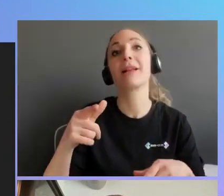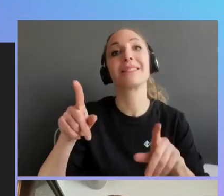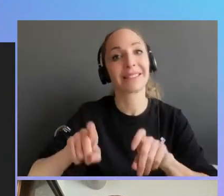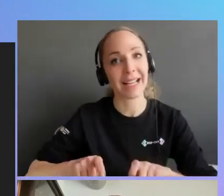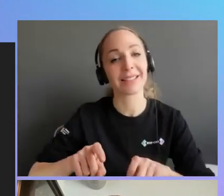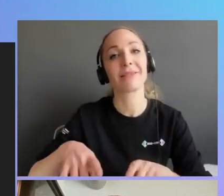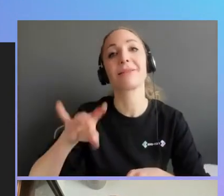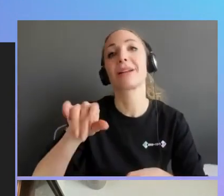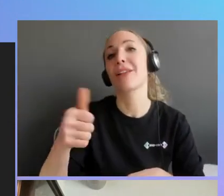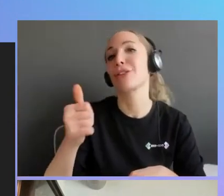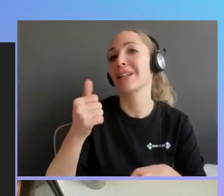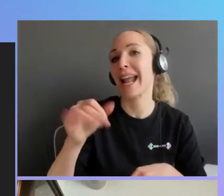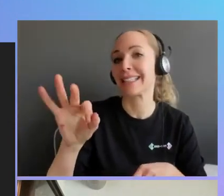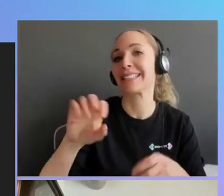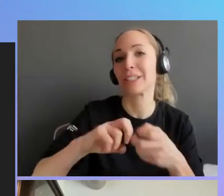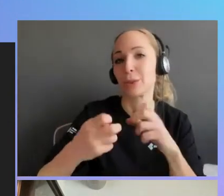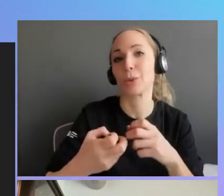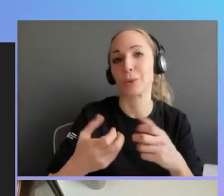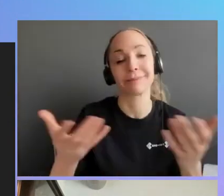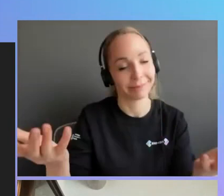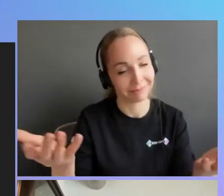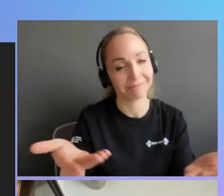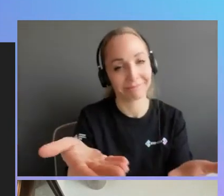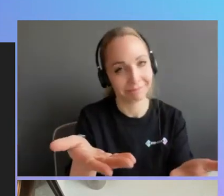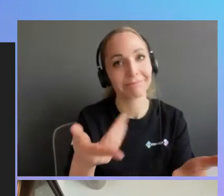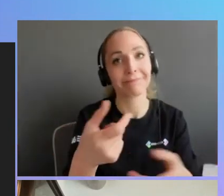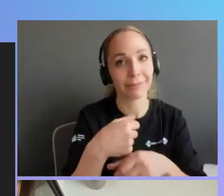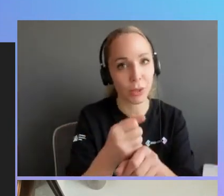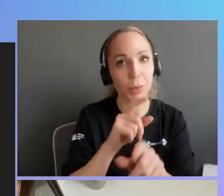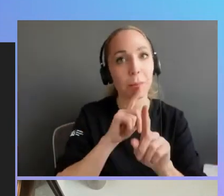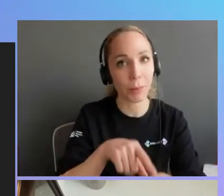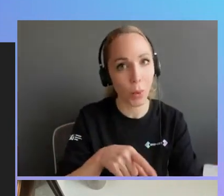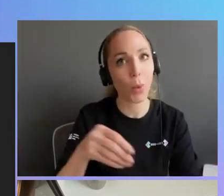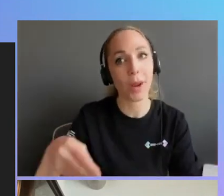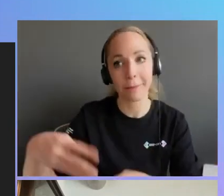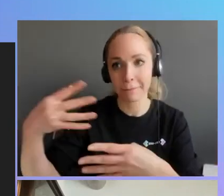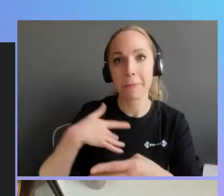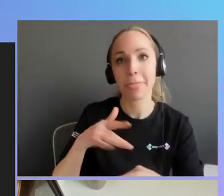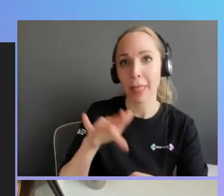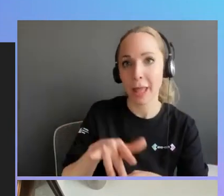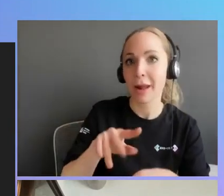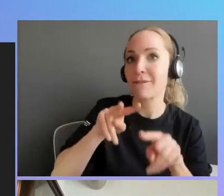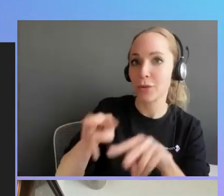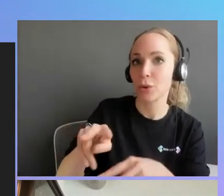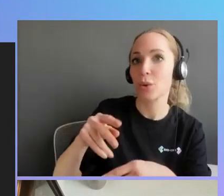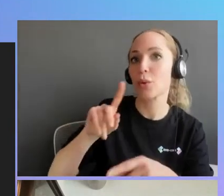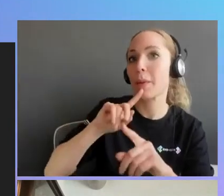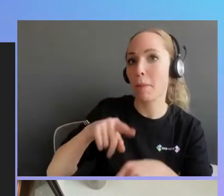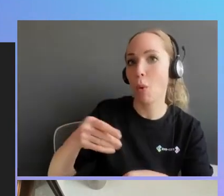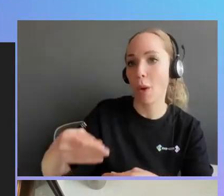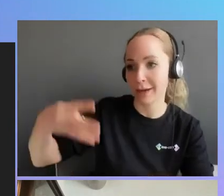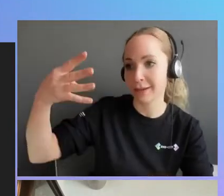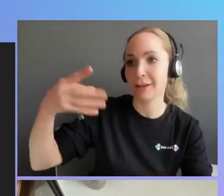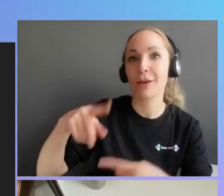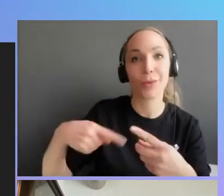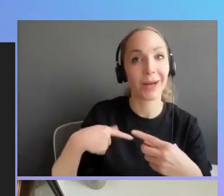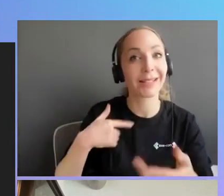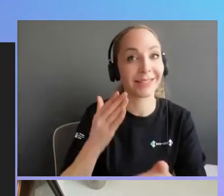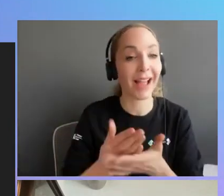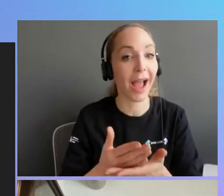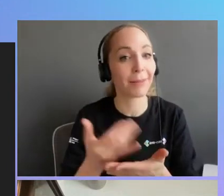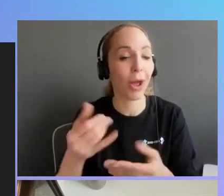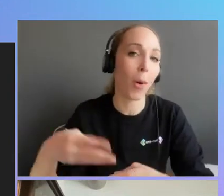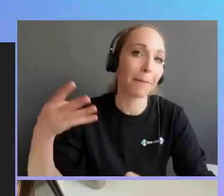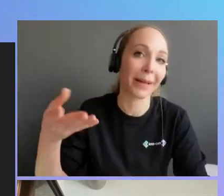Hooray. And so it actually generated a report. So I just clicked view report once I clicked stop recording. And sure enough, I do have that report open for what it's worth.